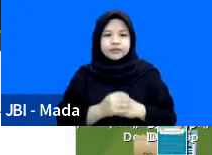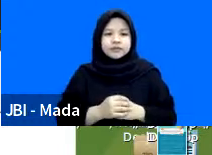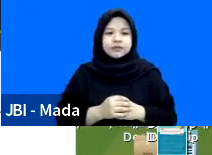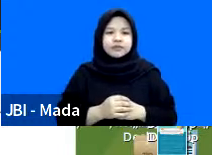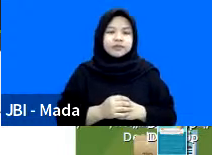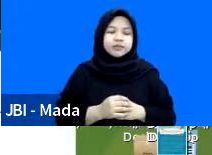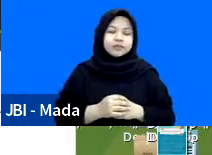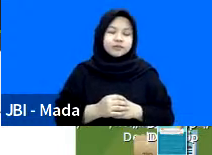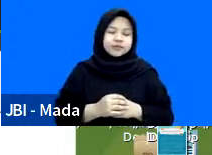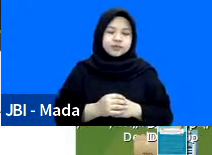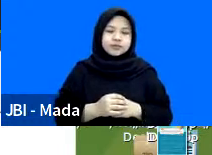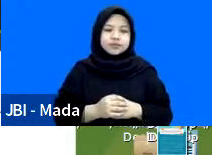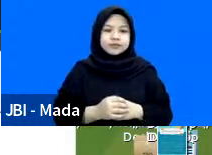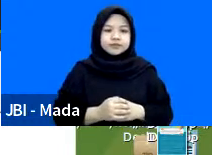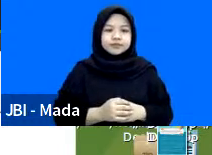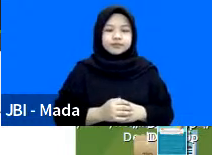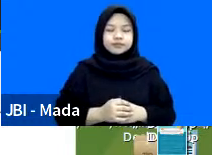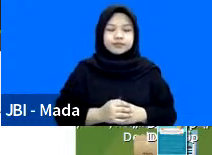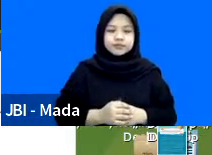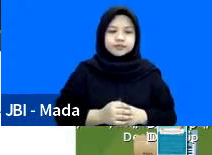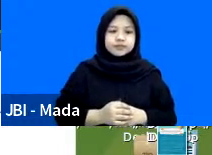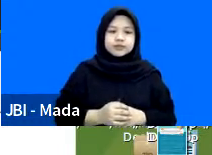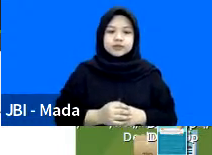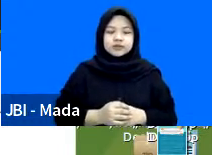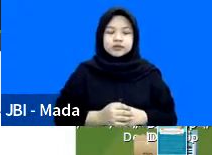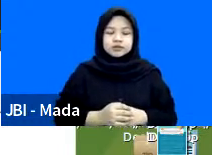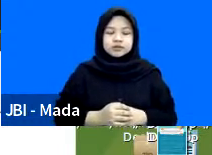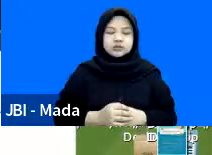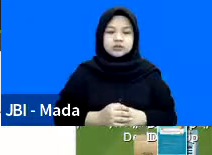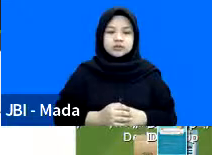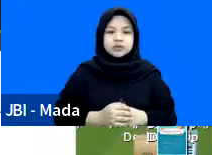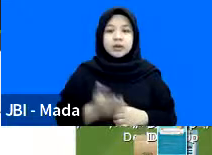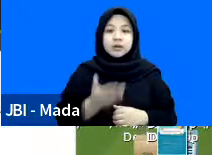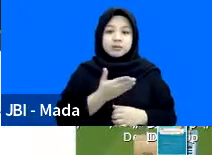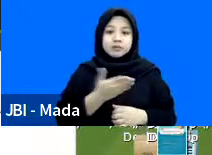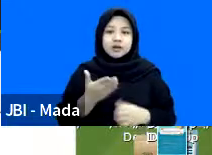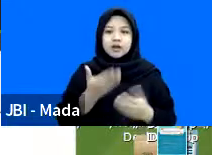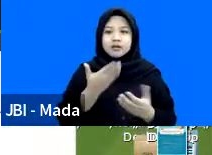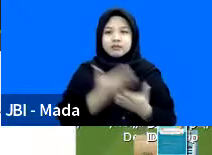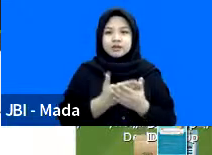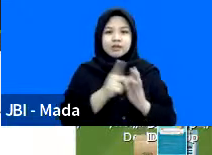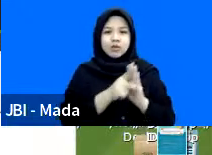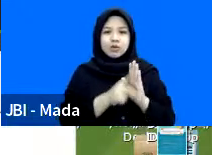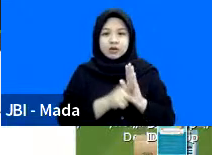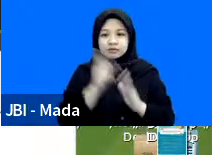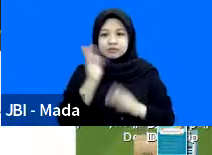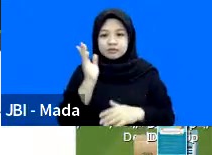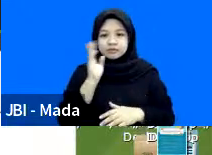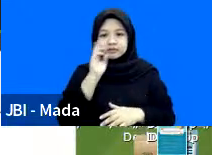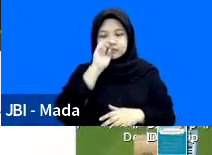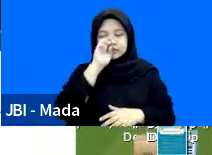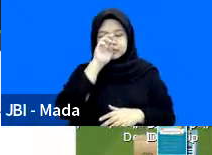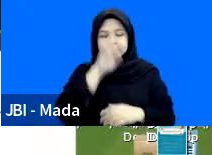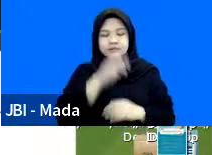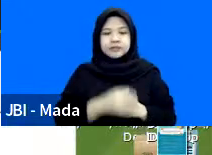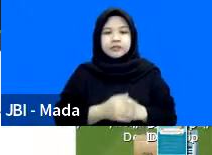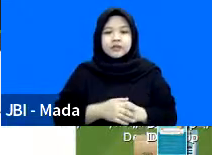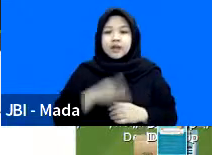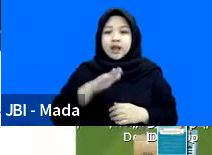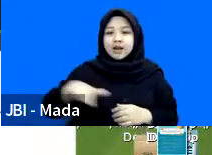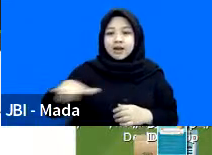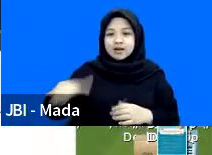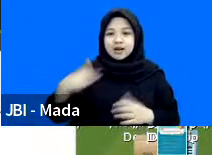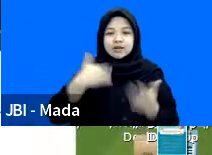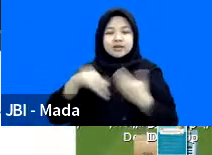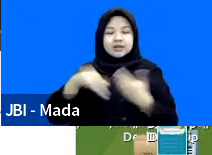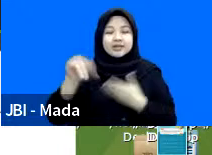example, people have been calling for national de-addiction programs because teachers are saying when the children are coming to schools, they are not able to pay attention to the